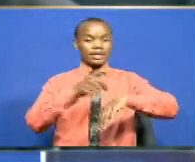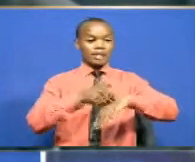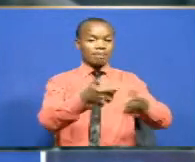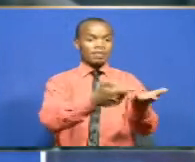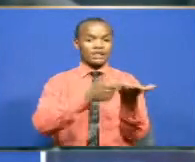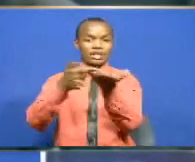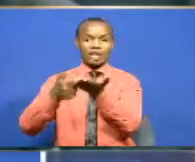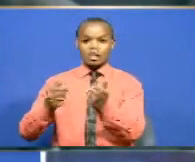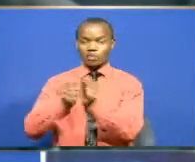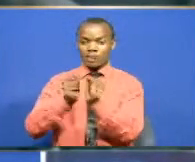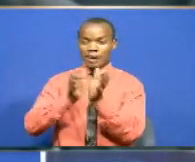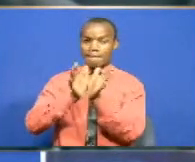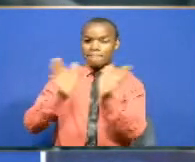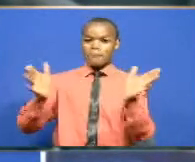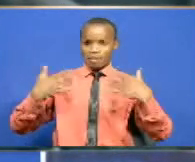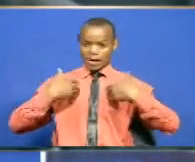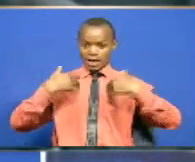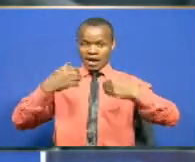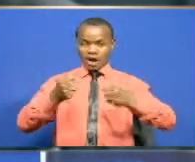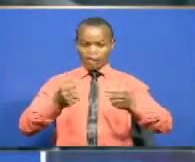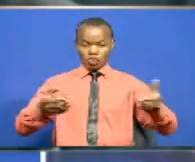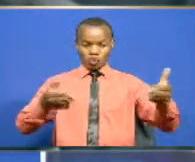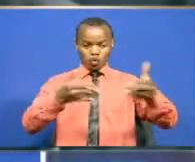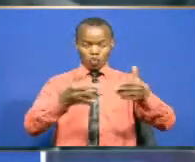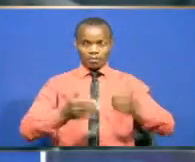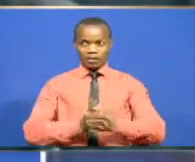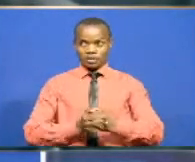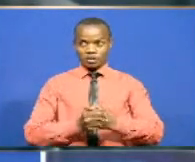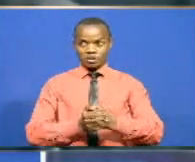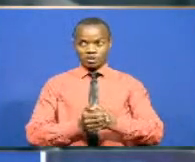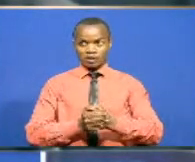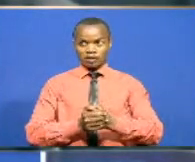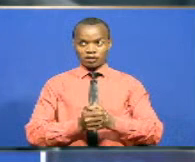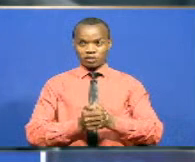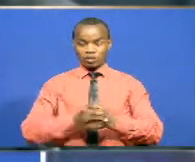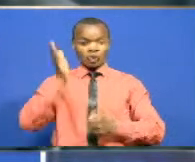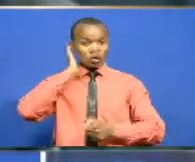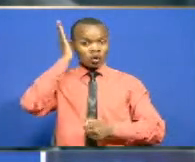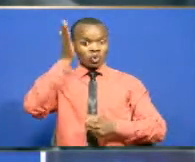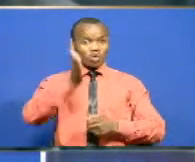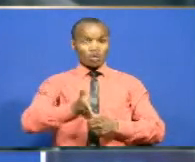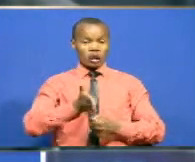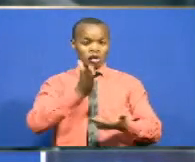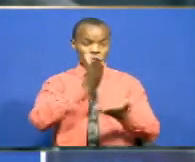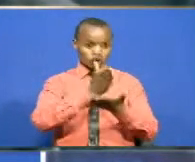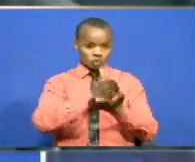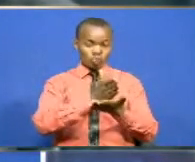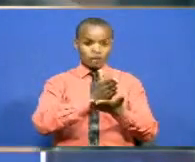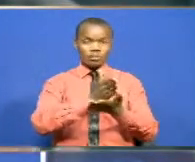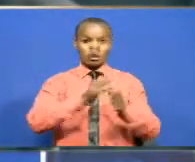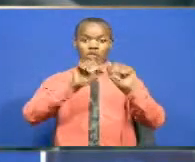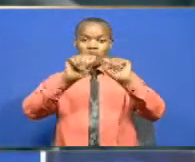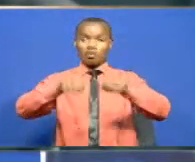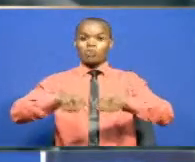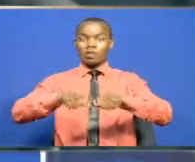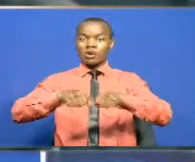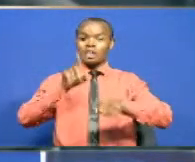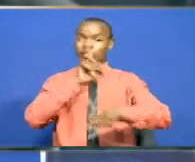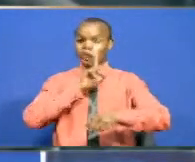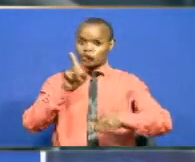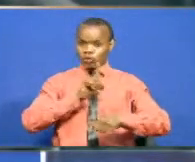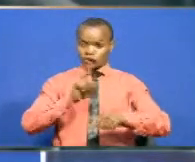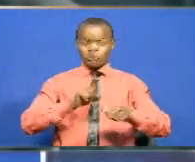team, we will be making more restrictions in consultations also with the national